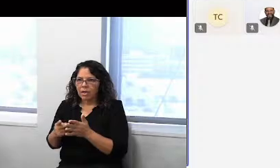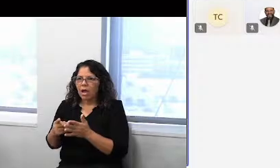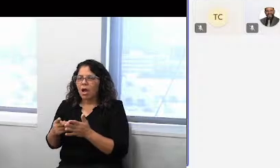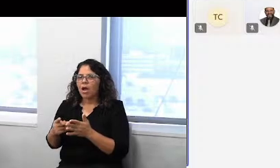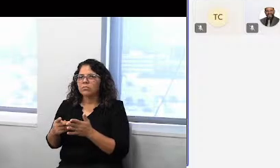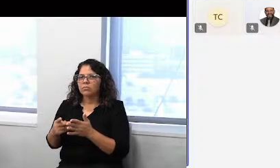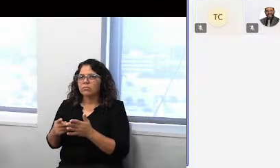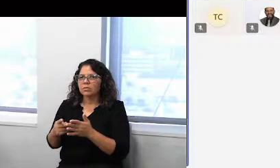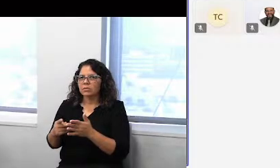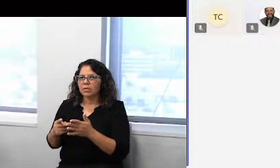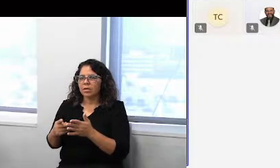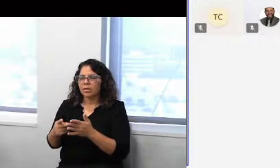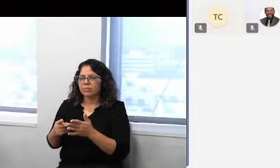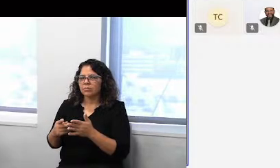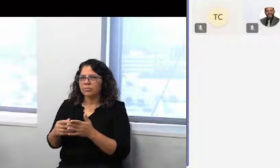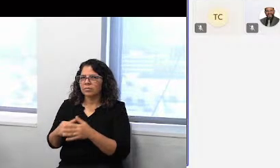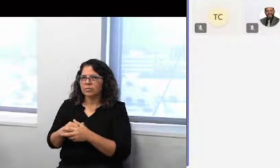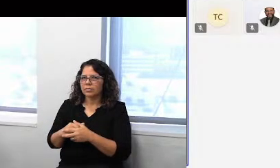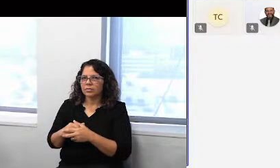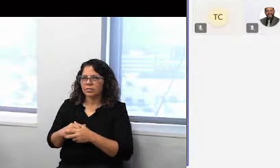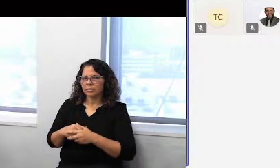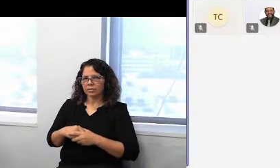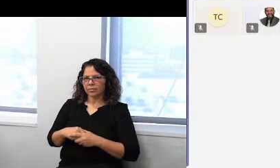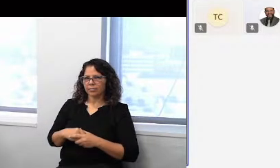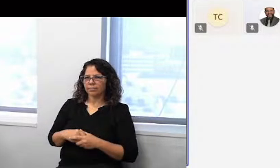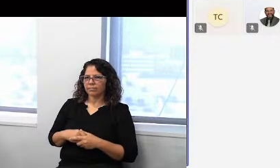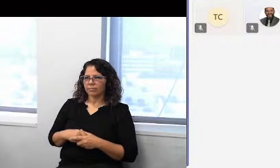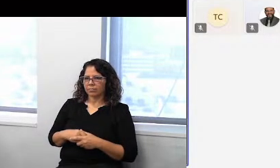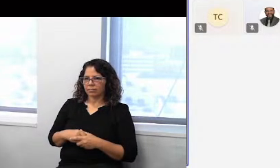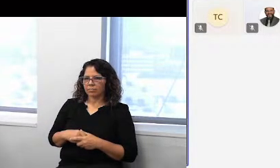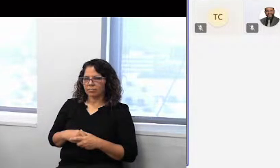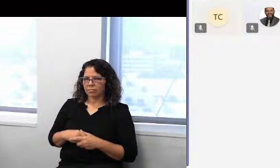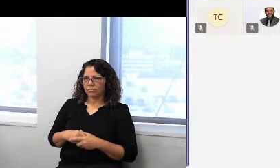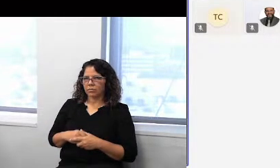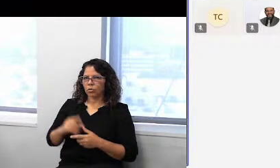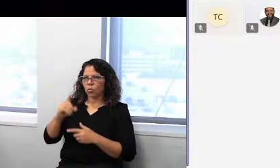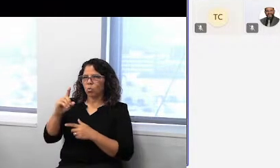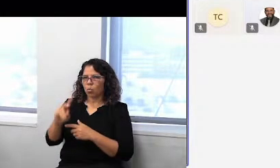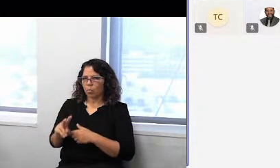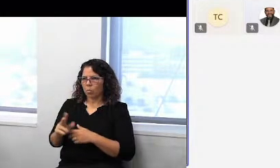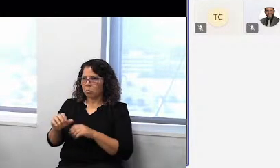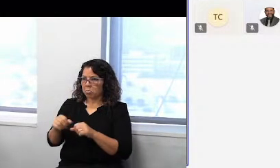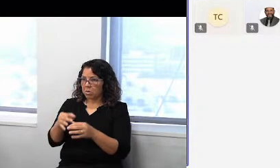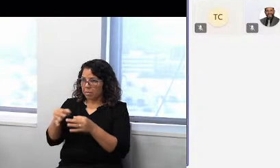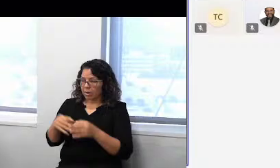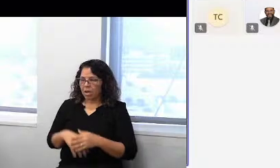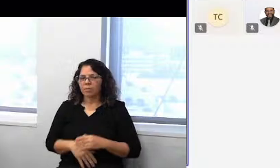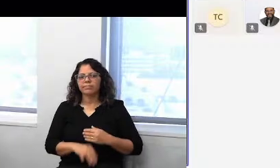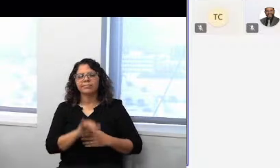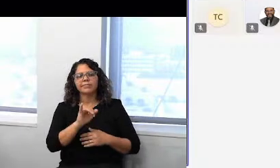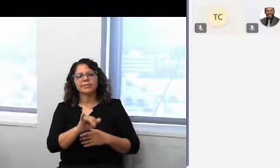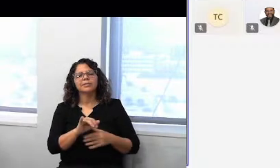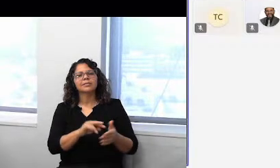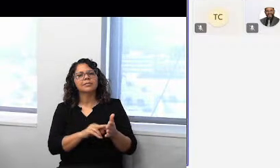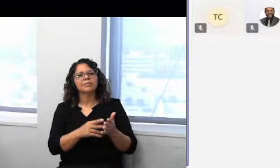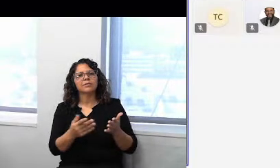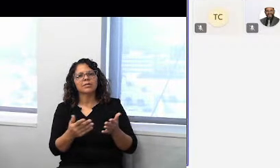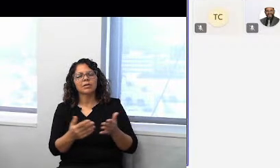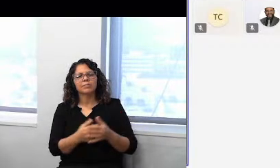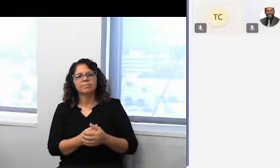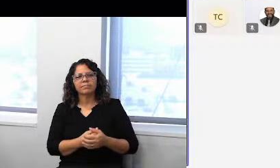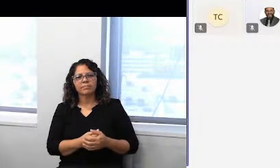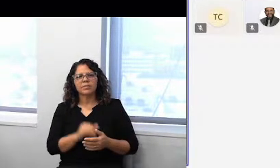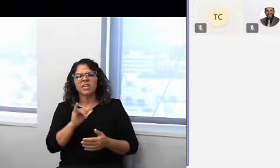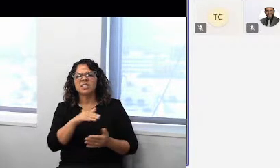A breaker and a half means you have a position of 3 breakers. There are 2 lines in between them.